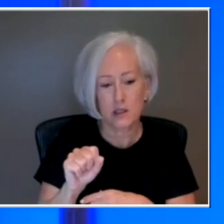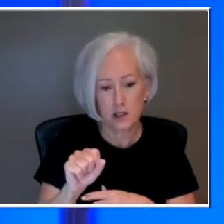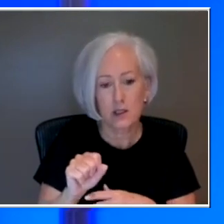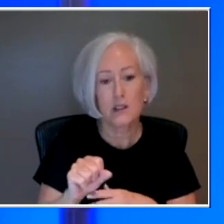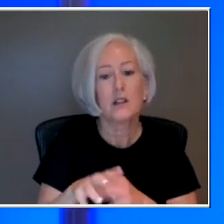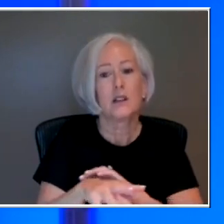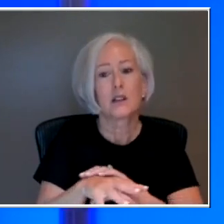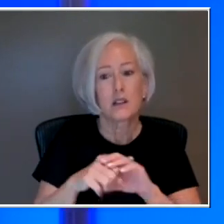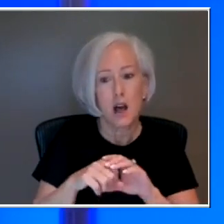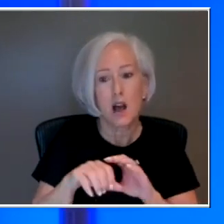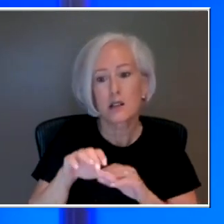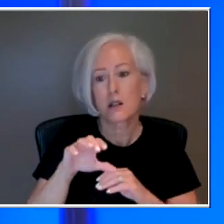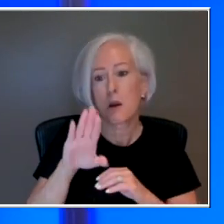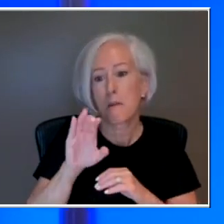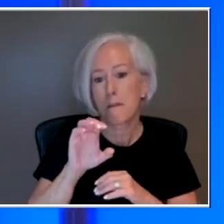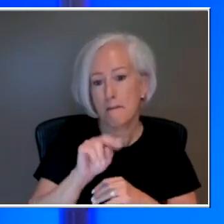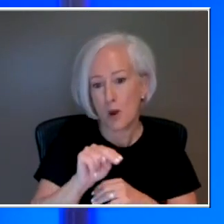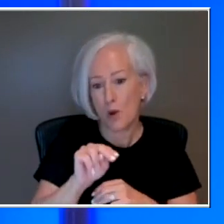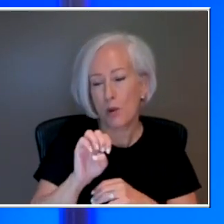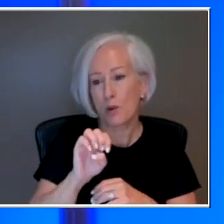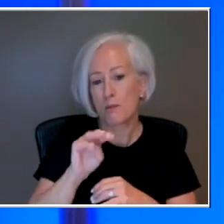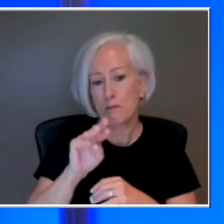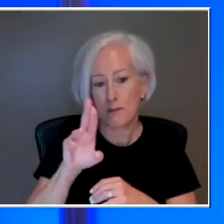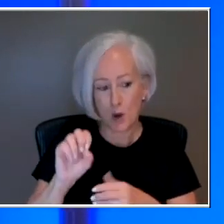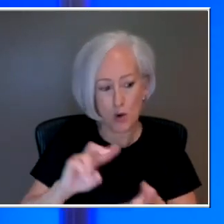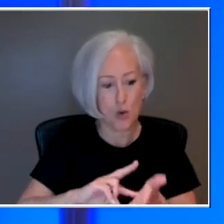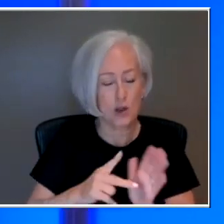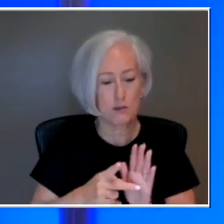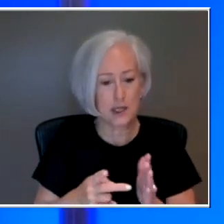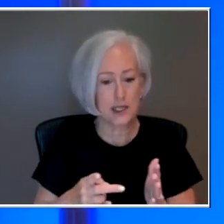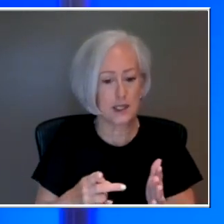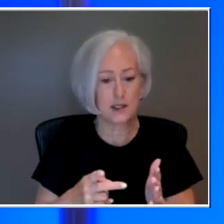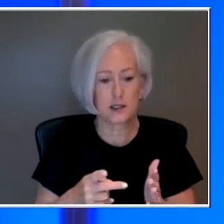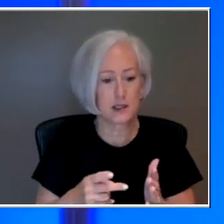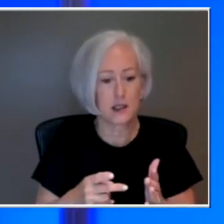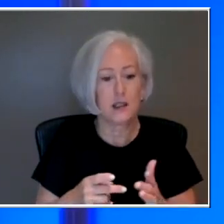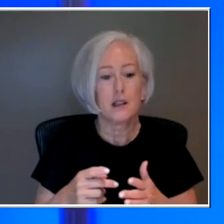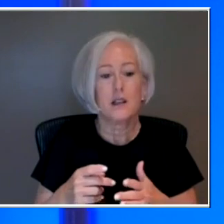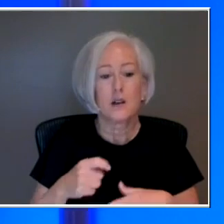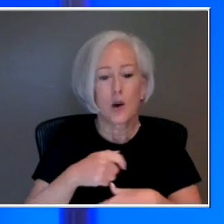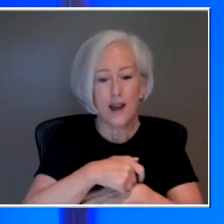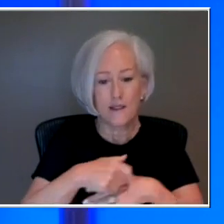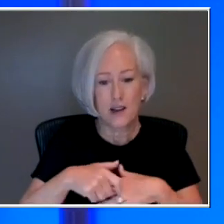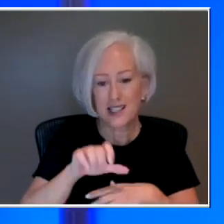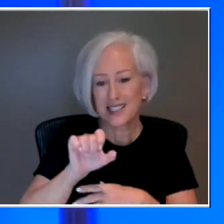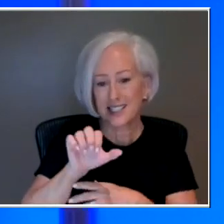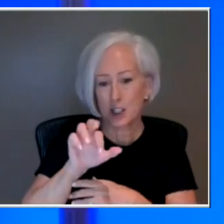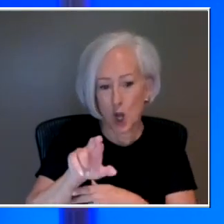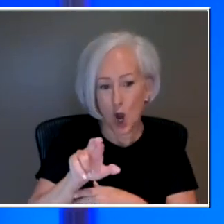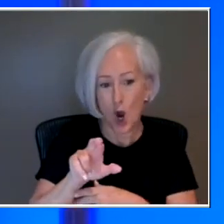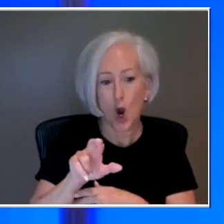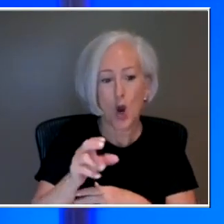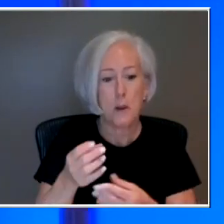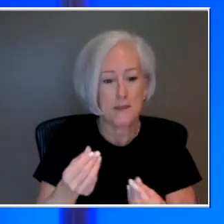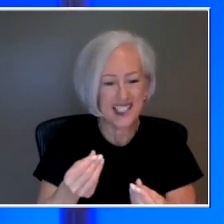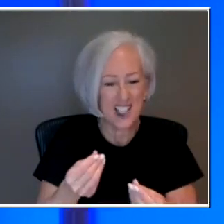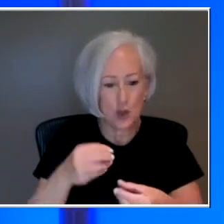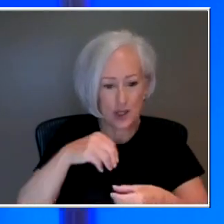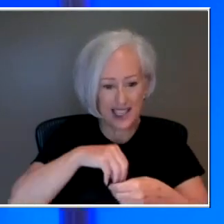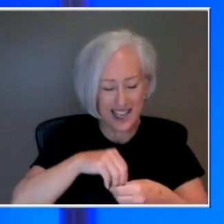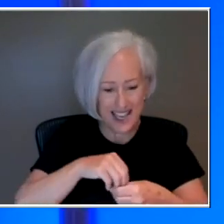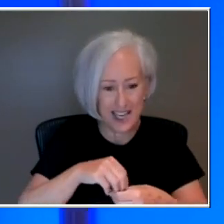to a deposition of scar material into the bone marrow, and the scar material is